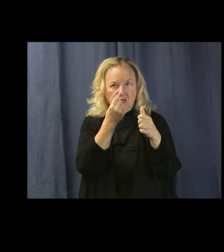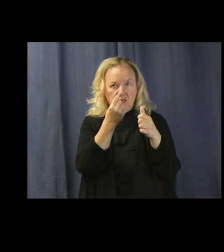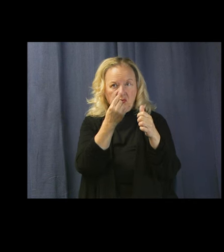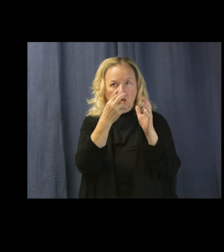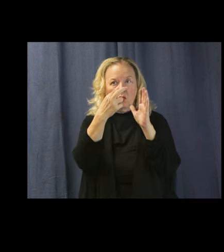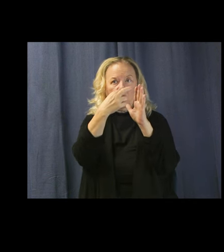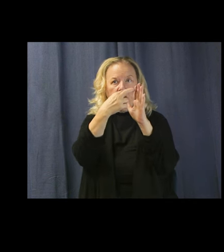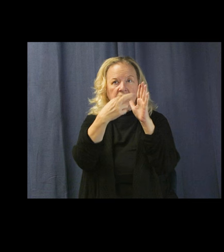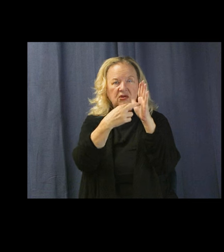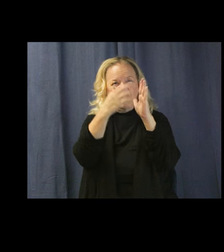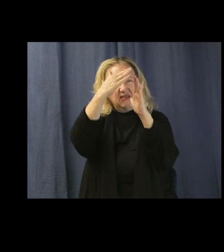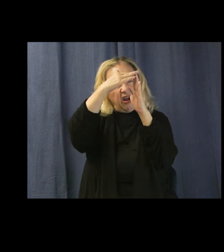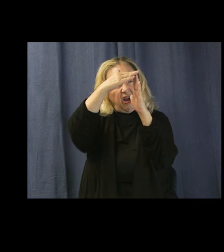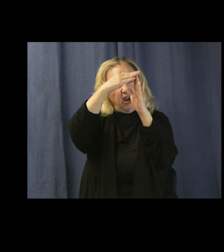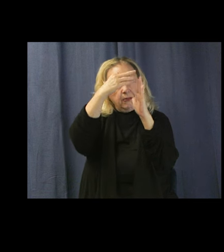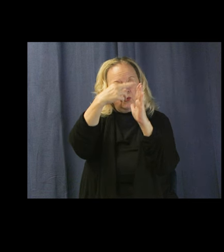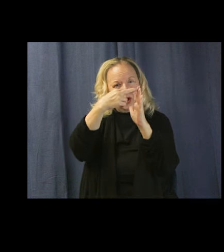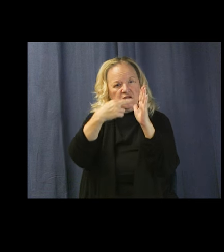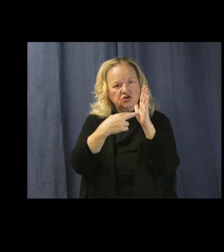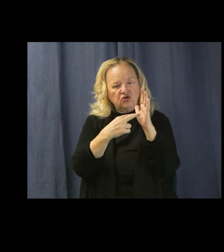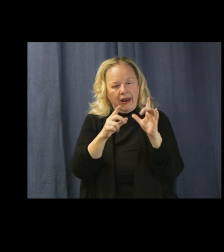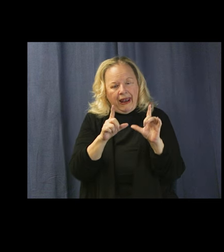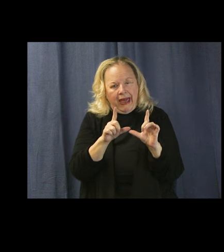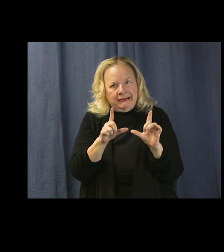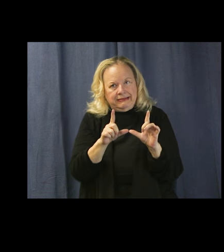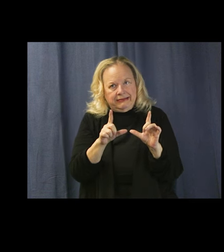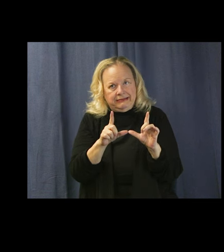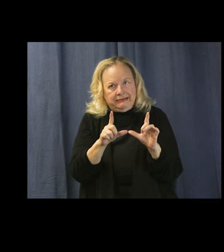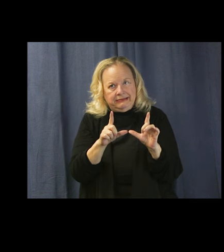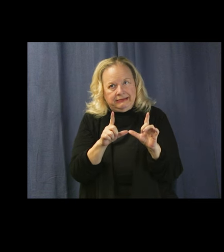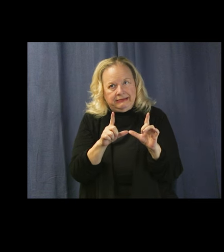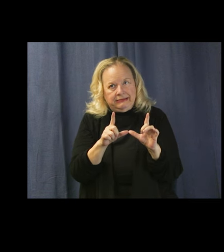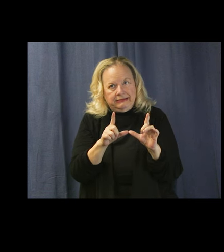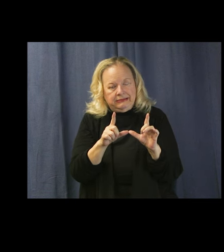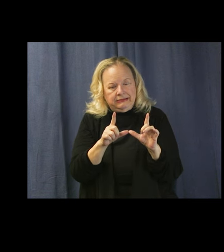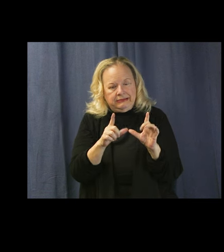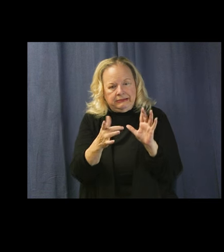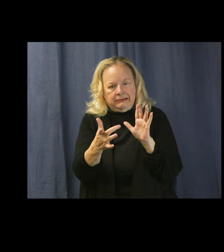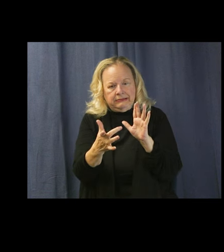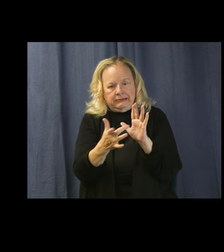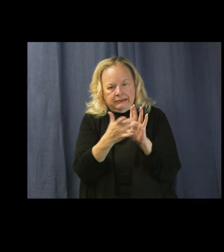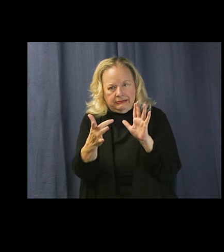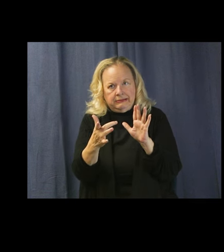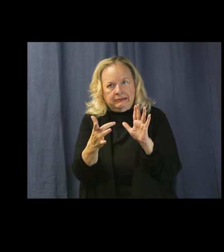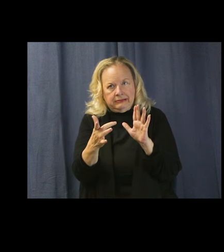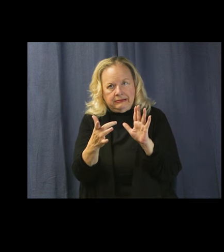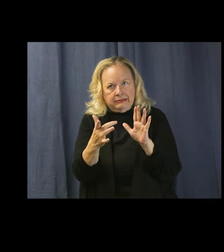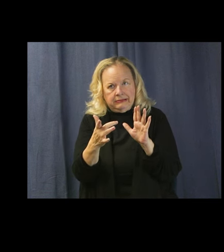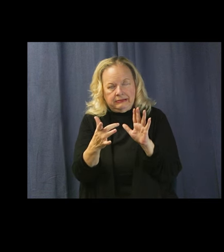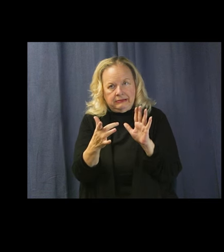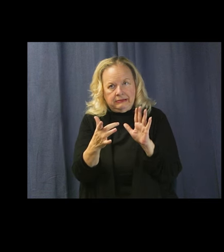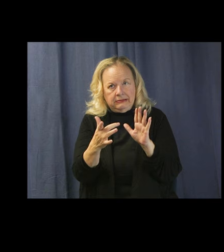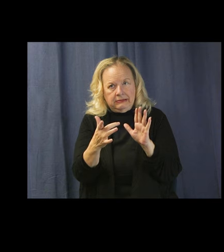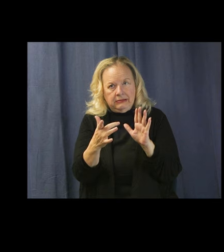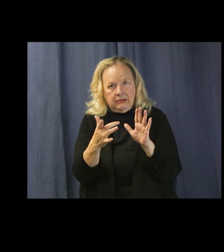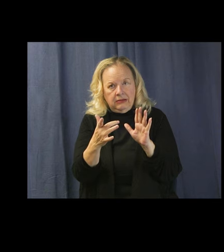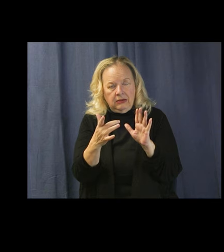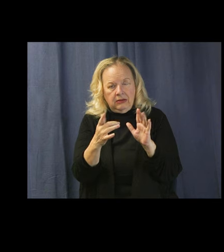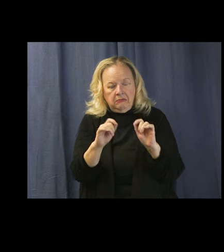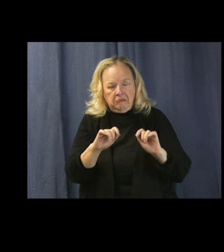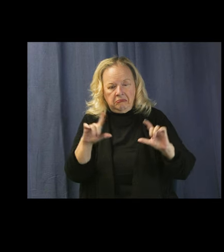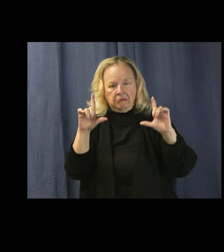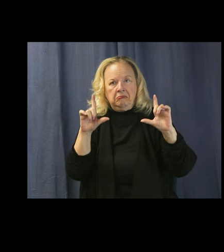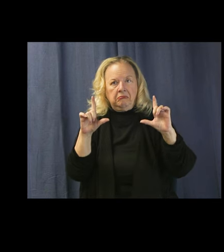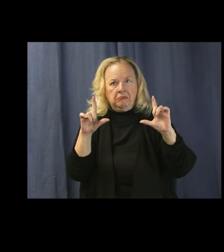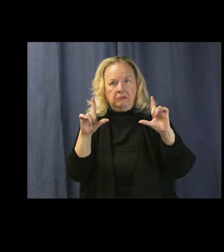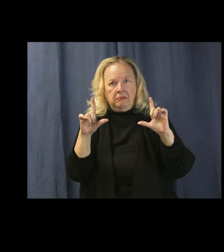Your License. And the info there must be real. So click there once, and you'll see